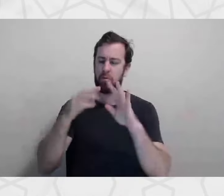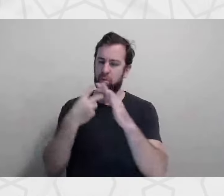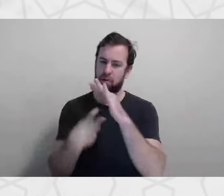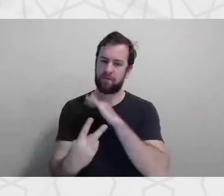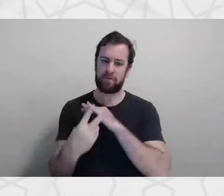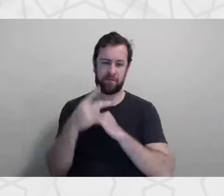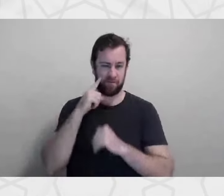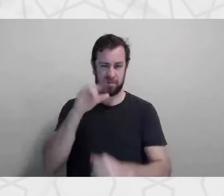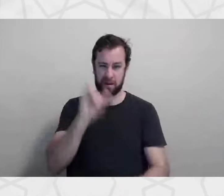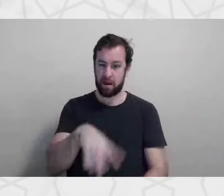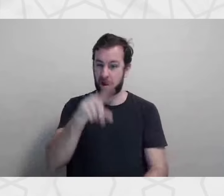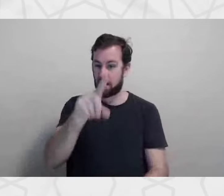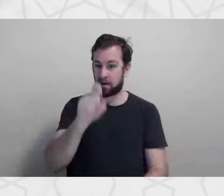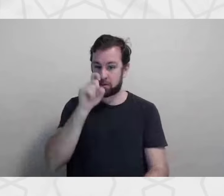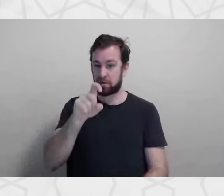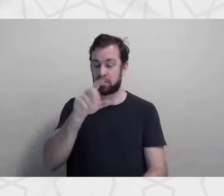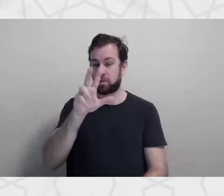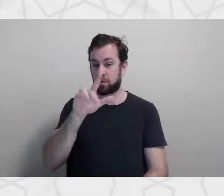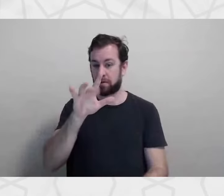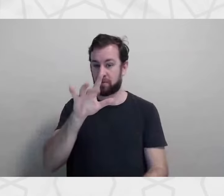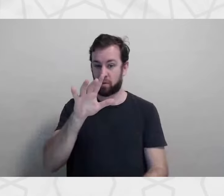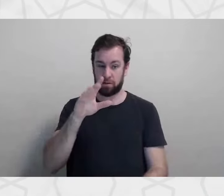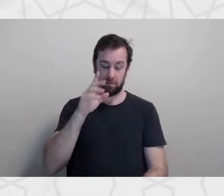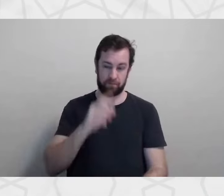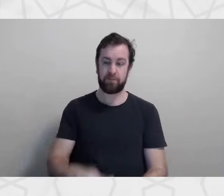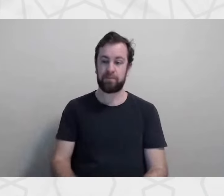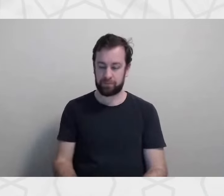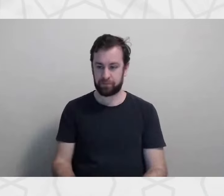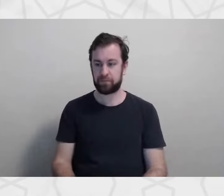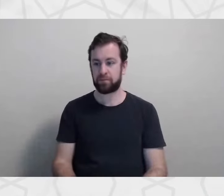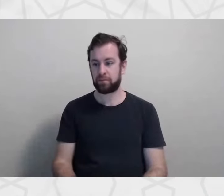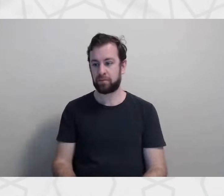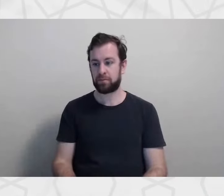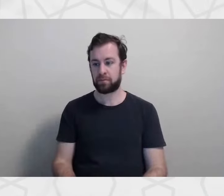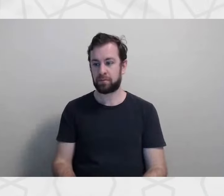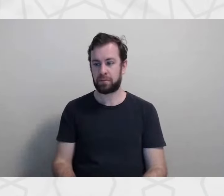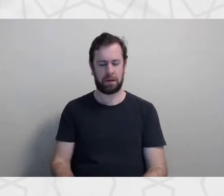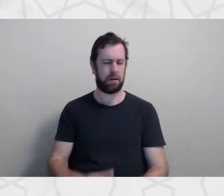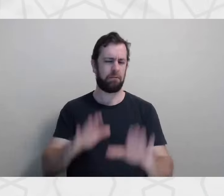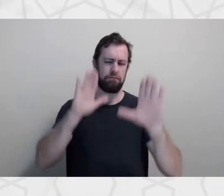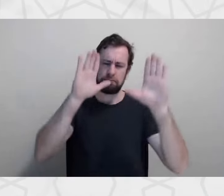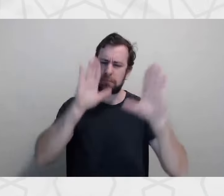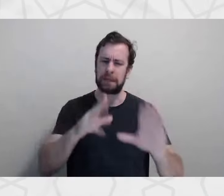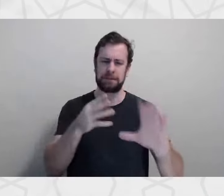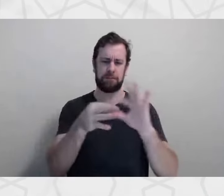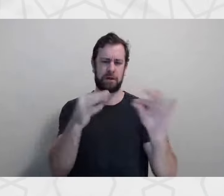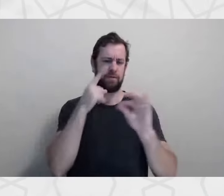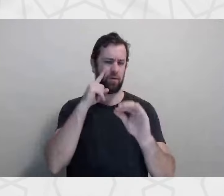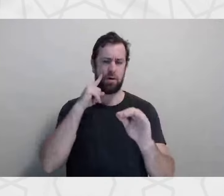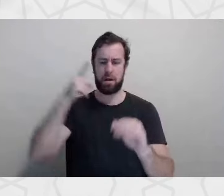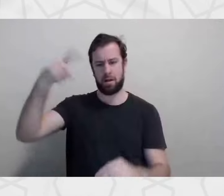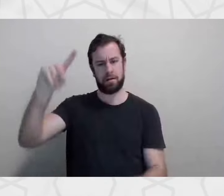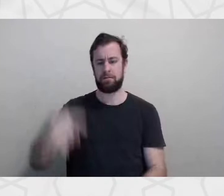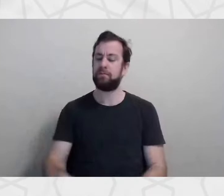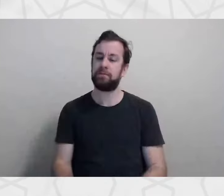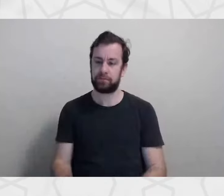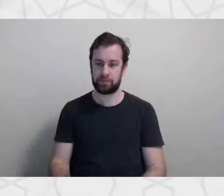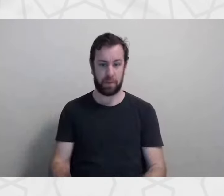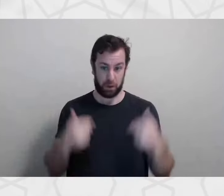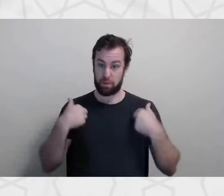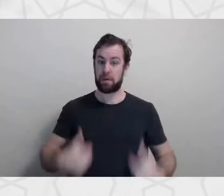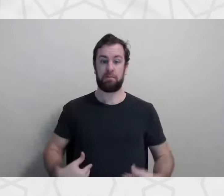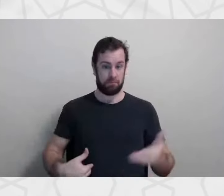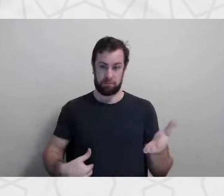those 124,000. A mighty messenger of Allah. A human